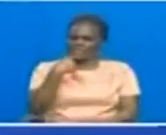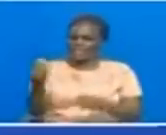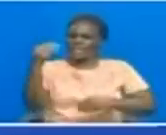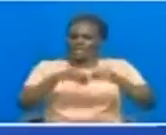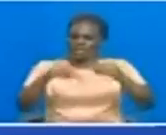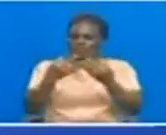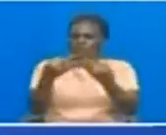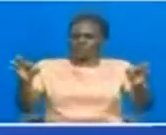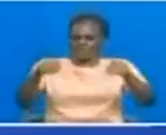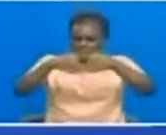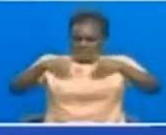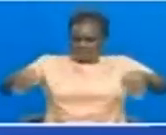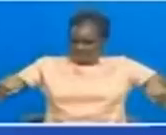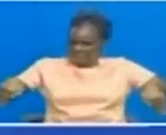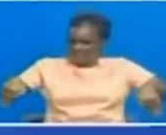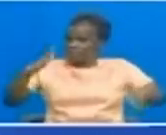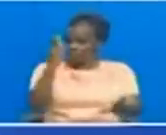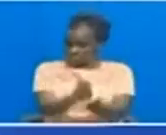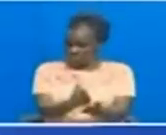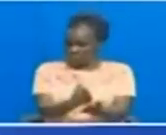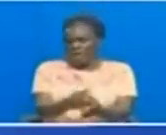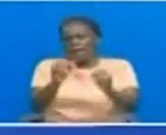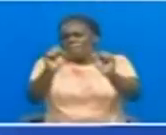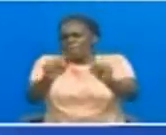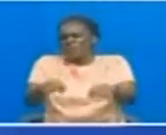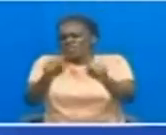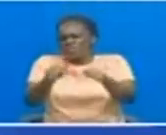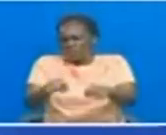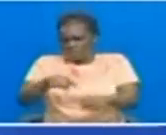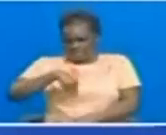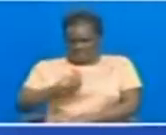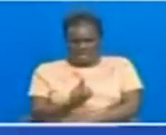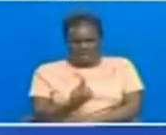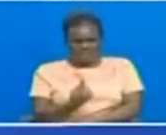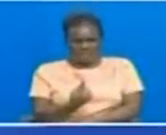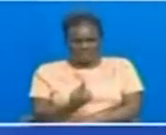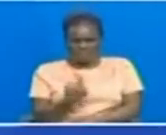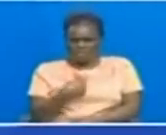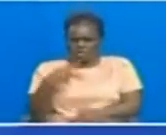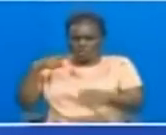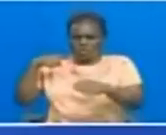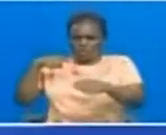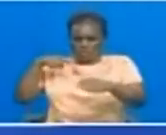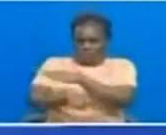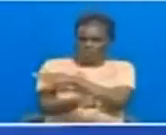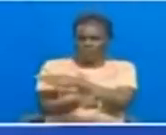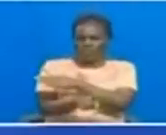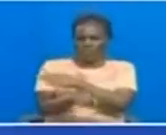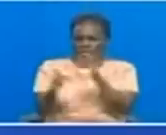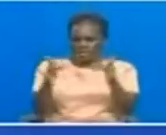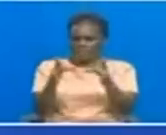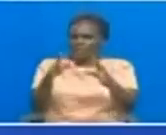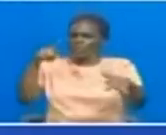being free and fair, and that's how it's supposed to be. Exactly. Can this, can I hack onto this system or onto the mobile